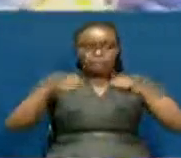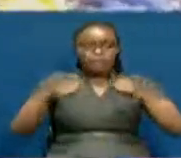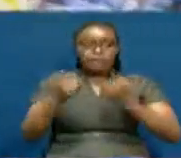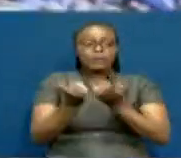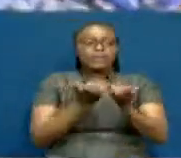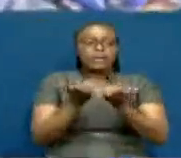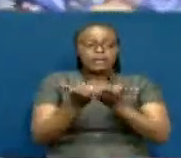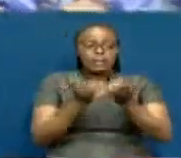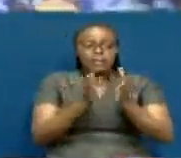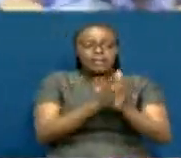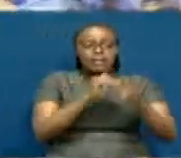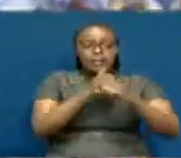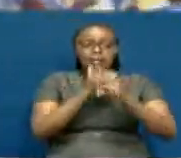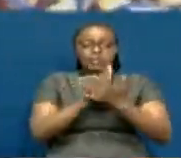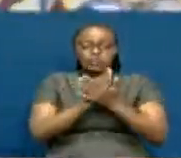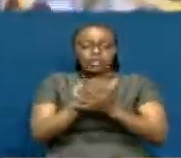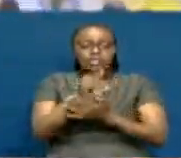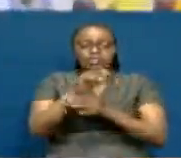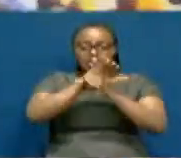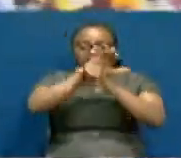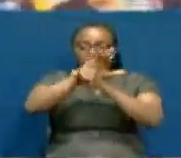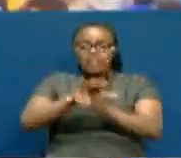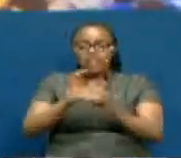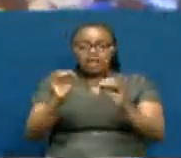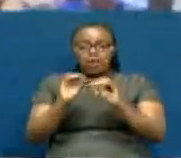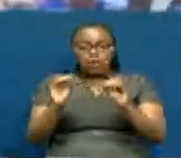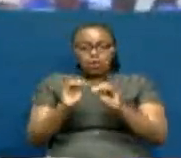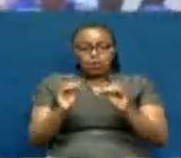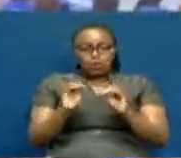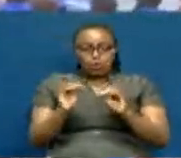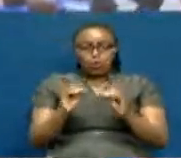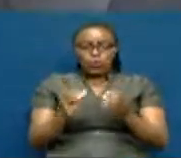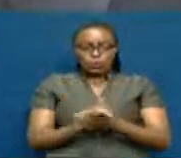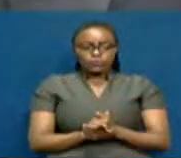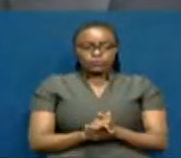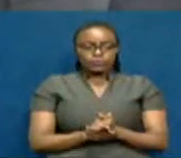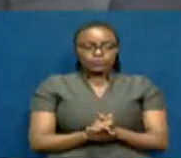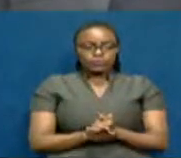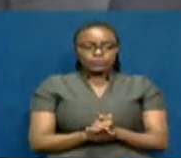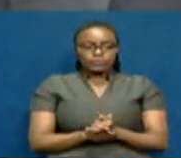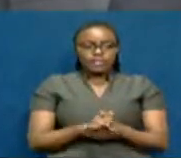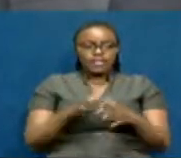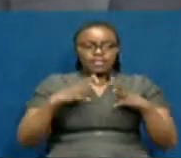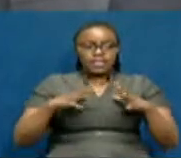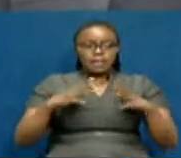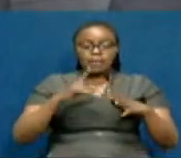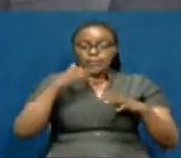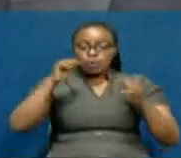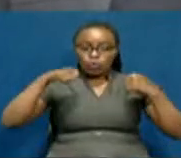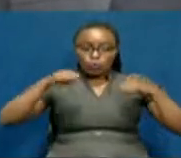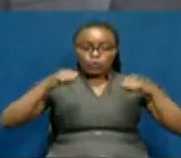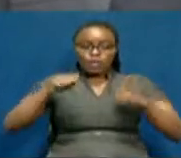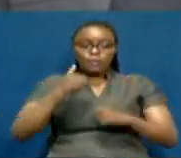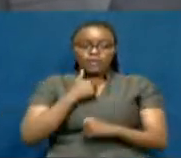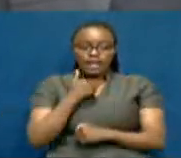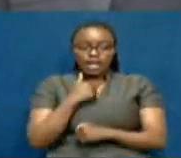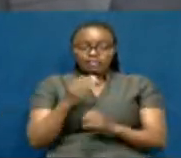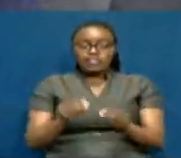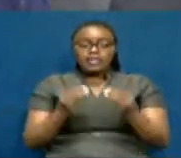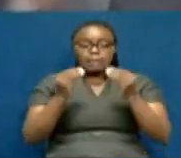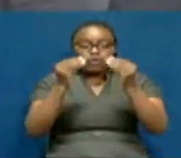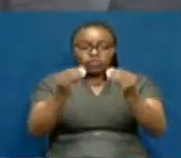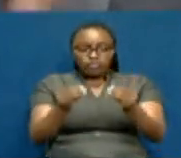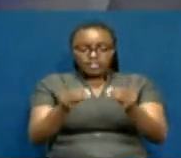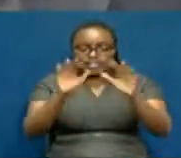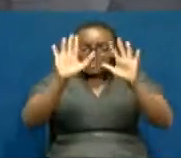business and ensure they are not harassed by the law enforcement agencies. The people riding Boda Boda are providing